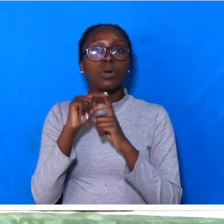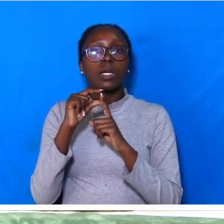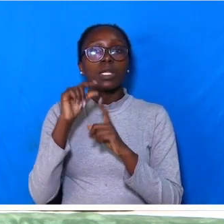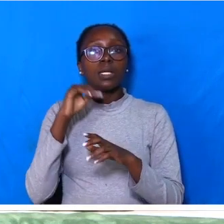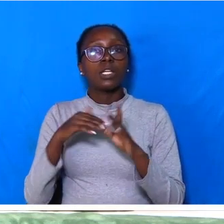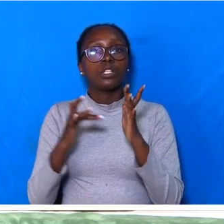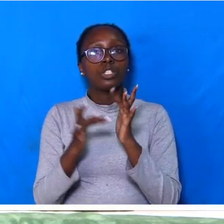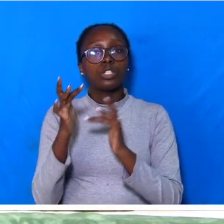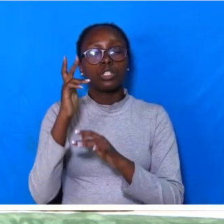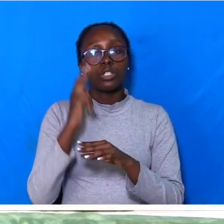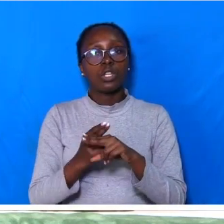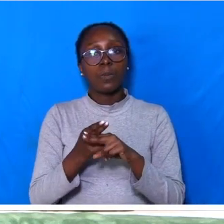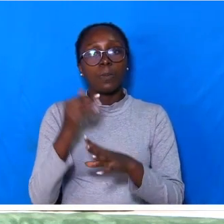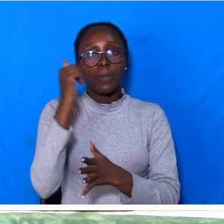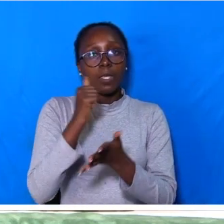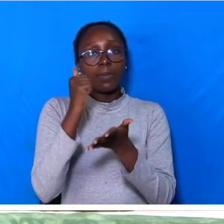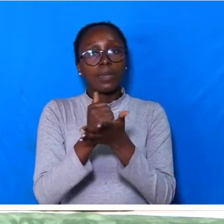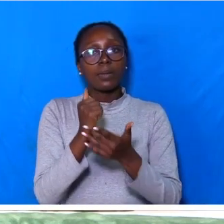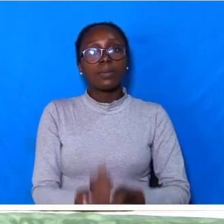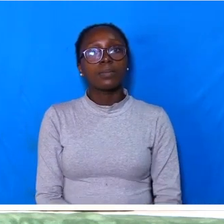name. Amen.